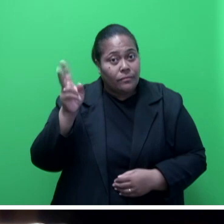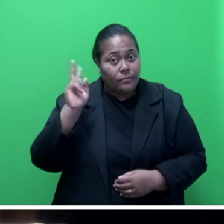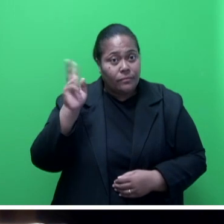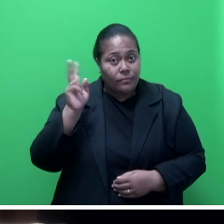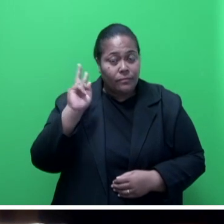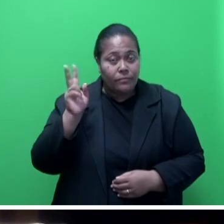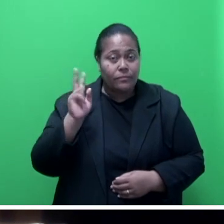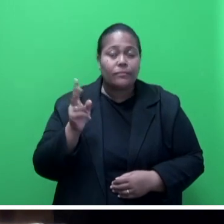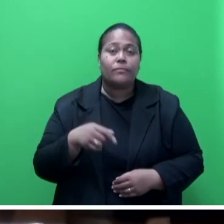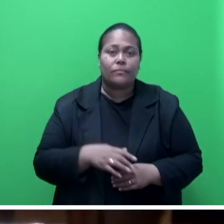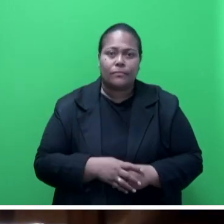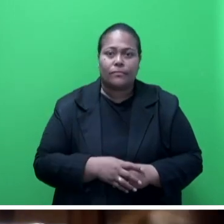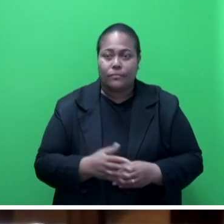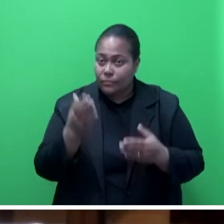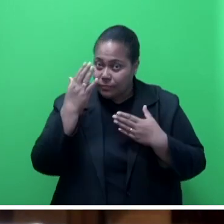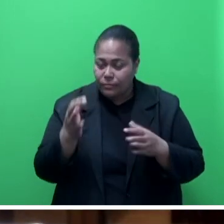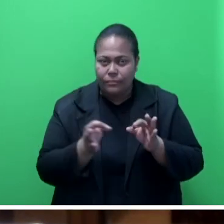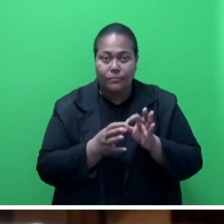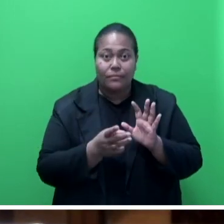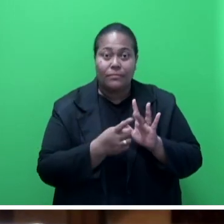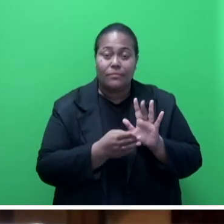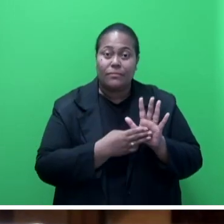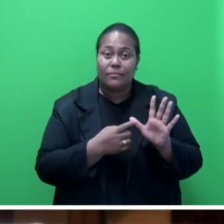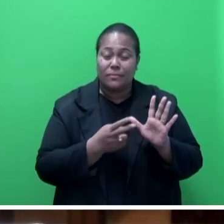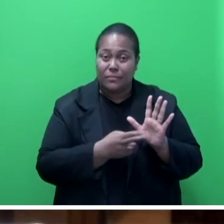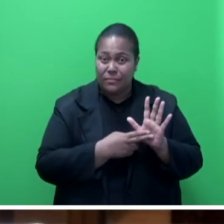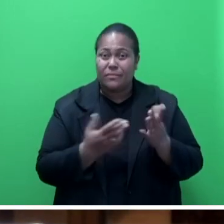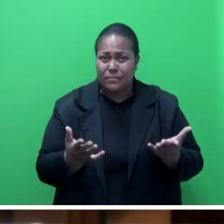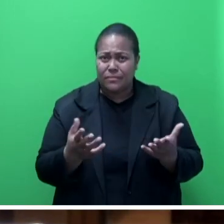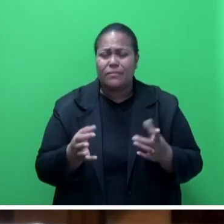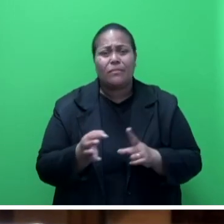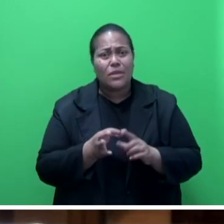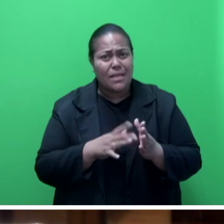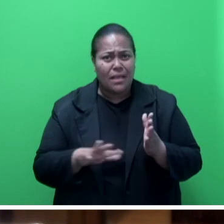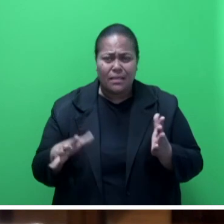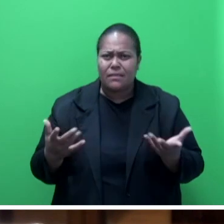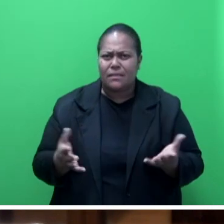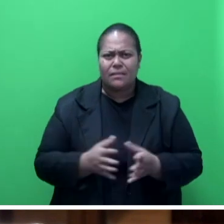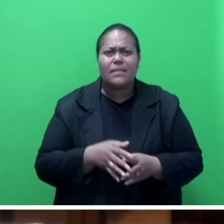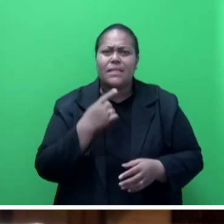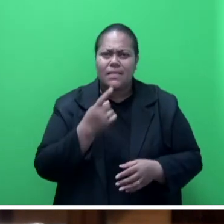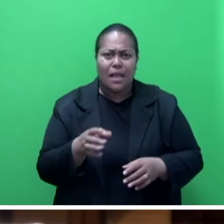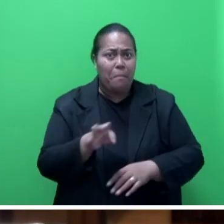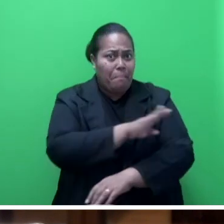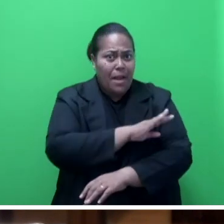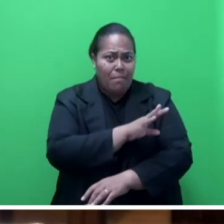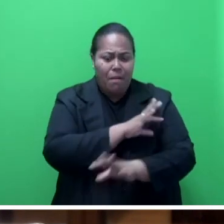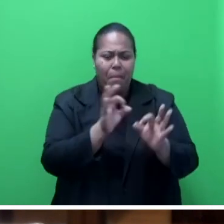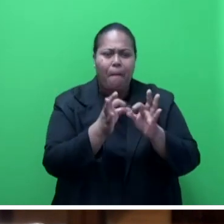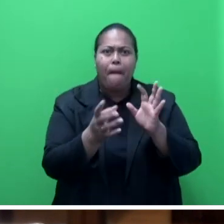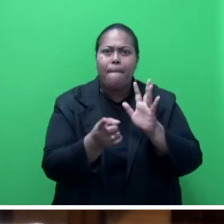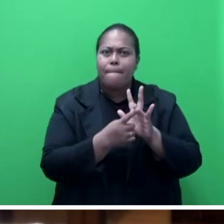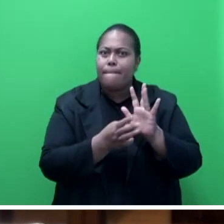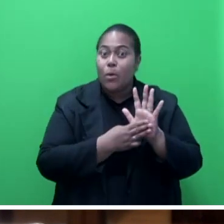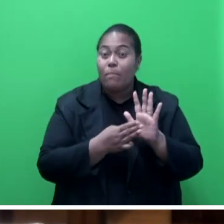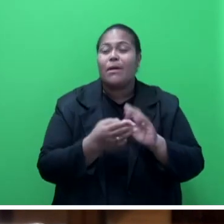as Honourable Biman Prasad in the papers saying the bubble, the Bainimarama boom is no more. That is the Bainimarama boom I've